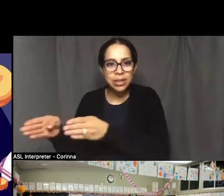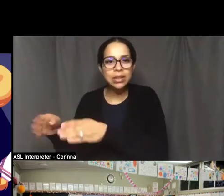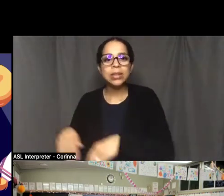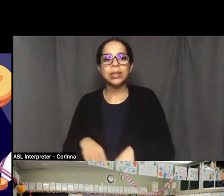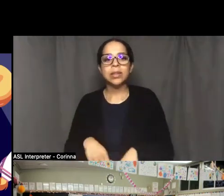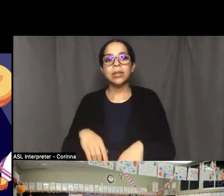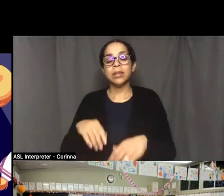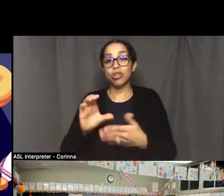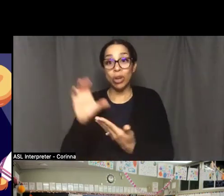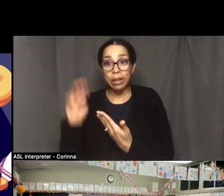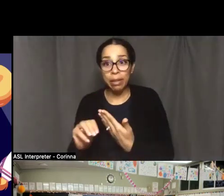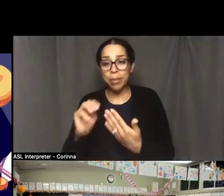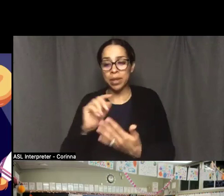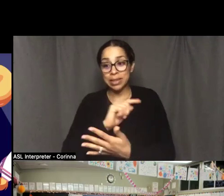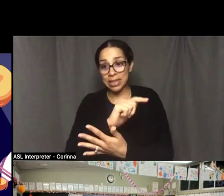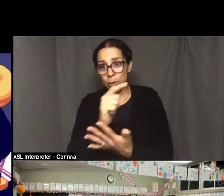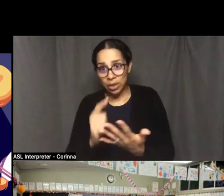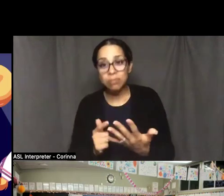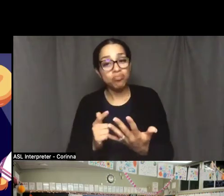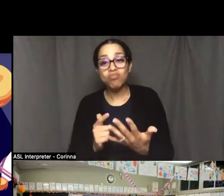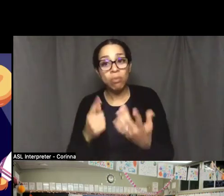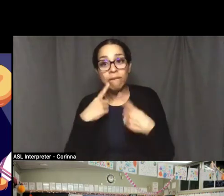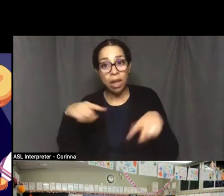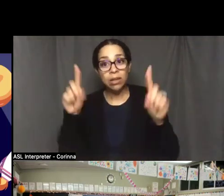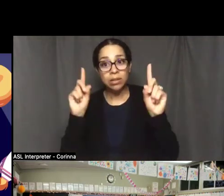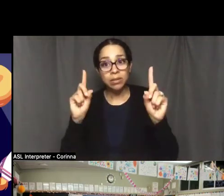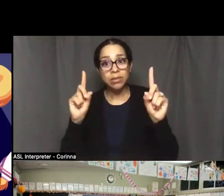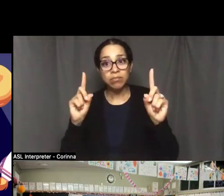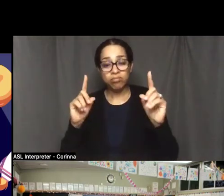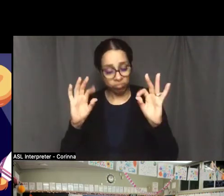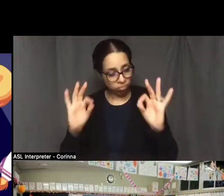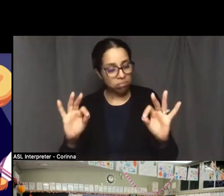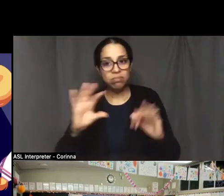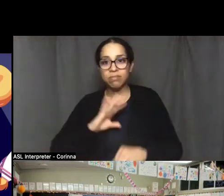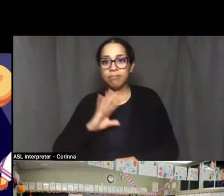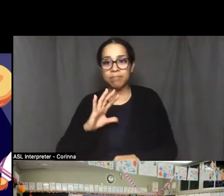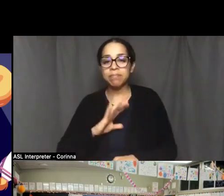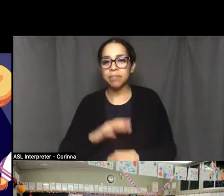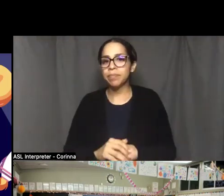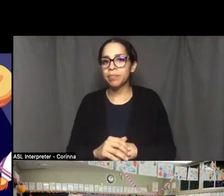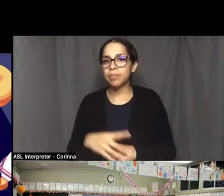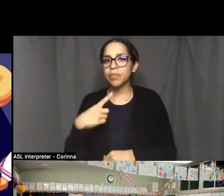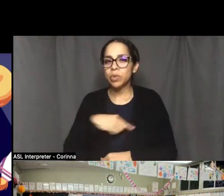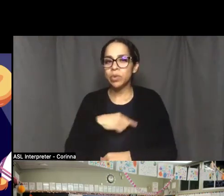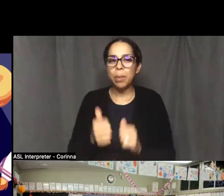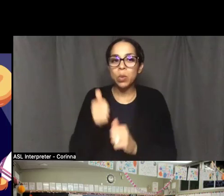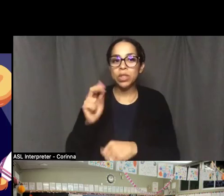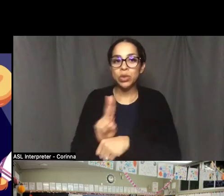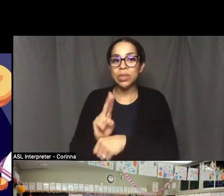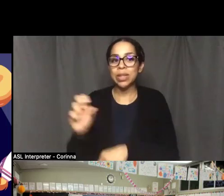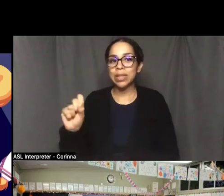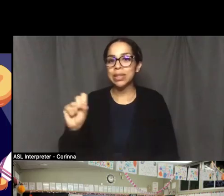curricula is effective for teaching reading to children. So the ones that we primarily use SIPS, which stands for